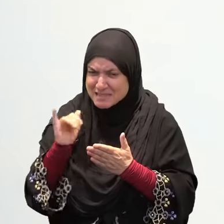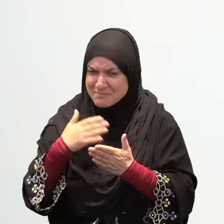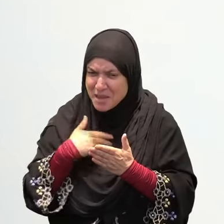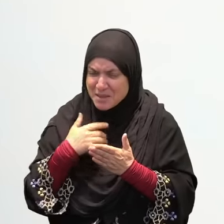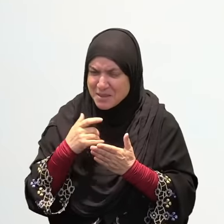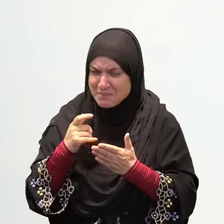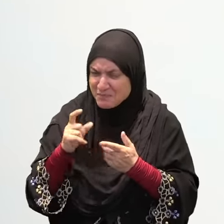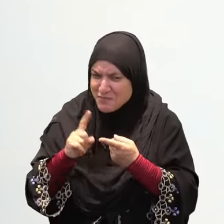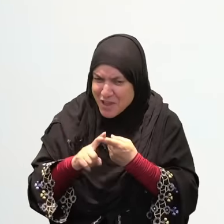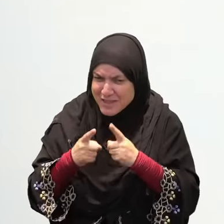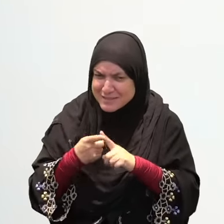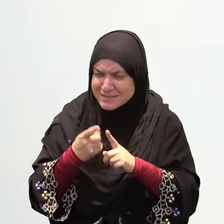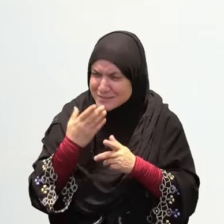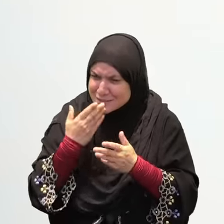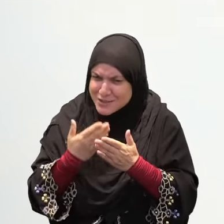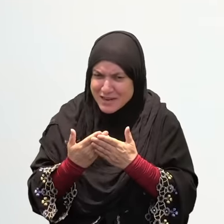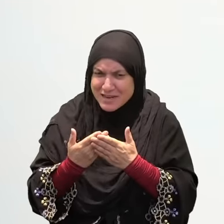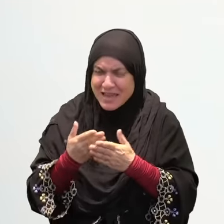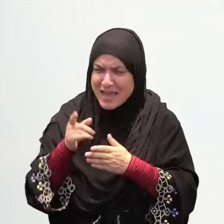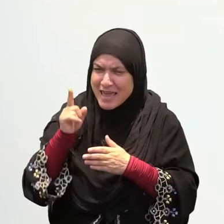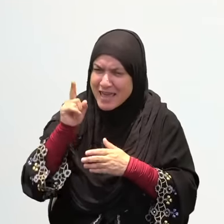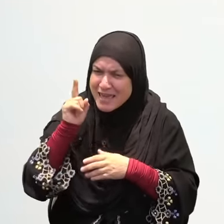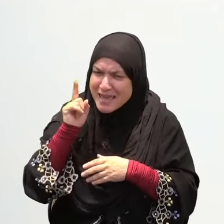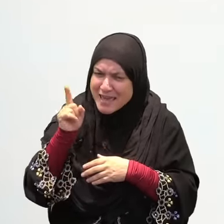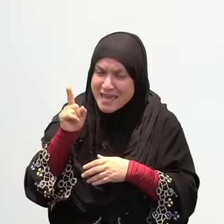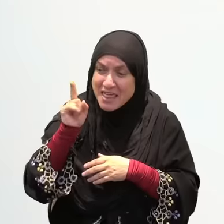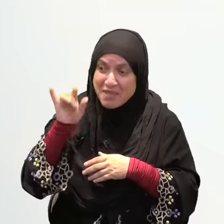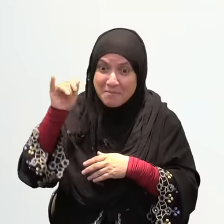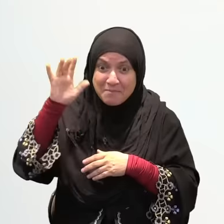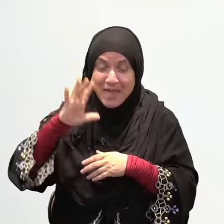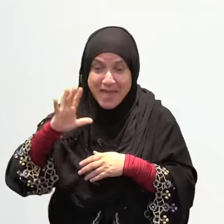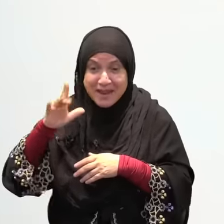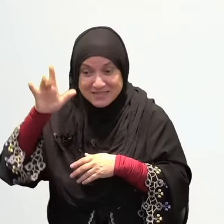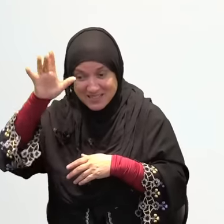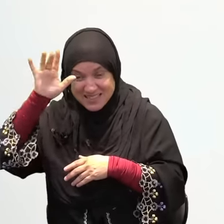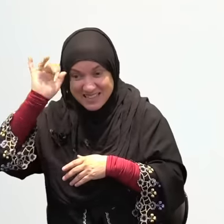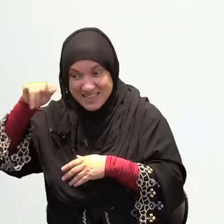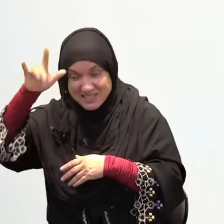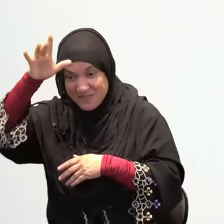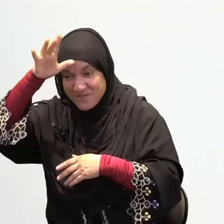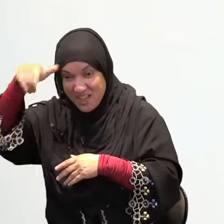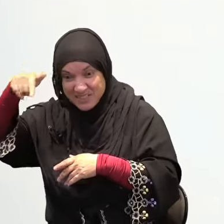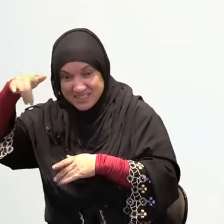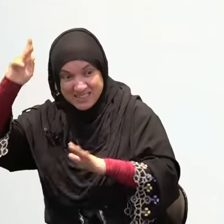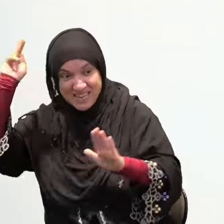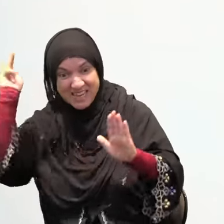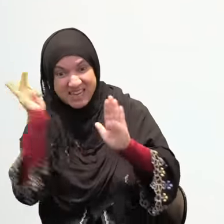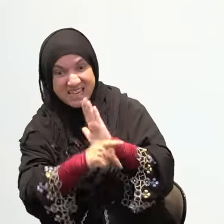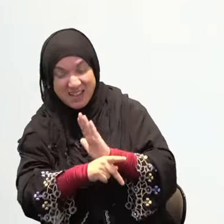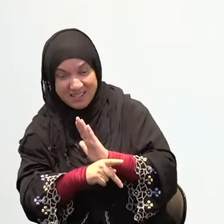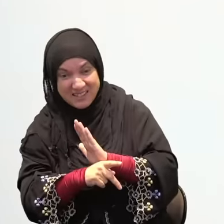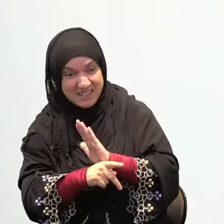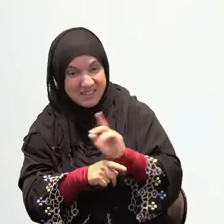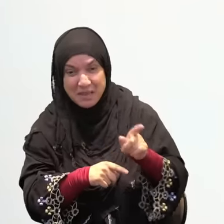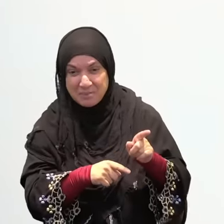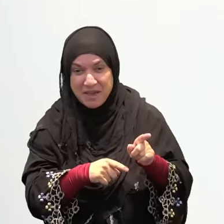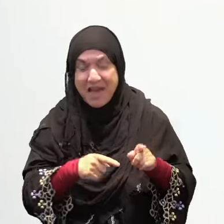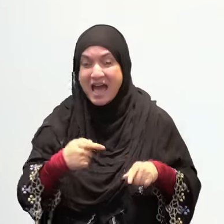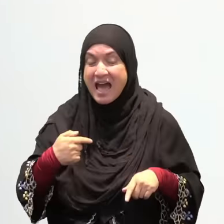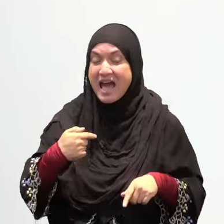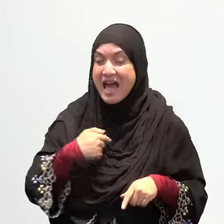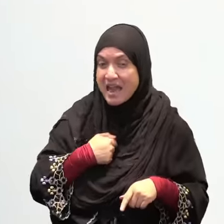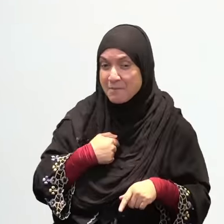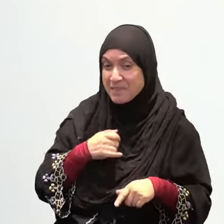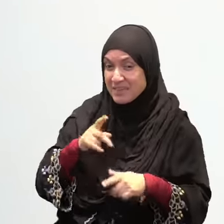and I'm going to meet your father, and I don't want to tell your father that the one who sent me here is you, his son. It would disappoint him. What